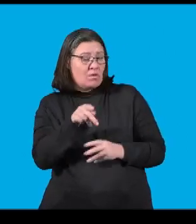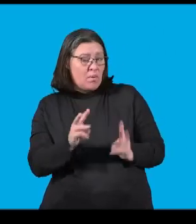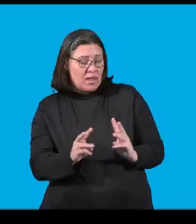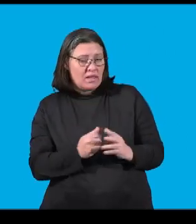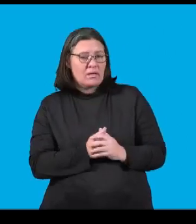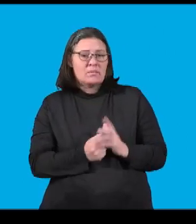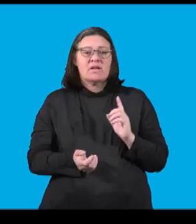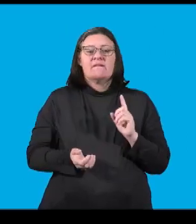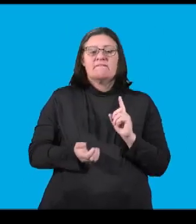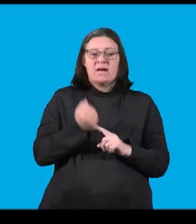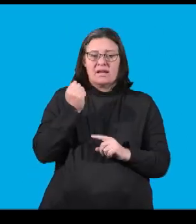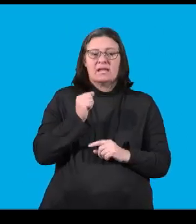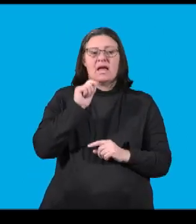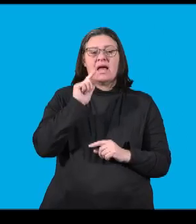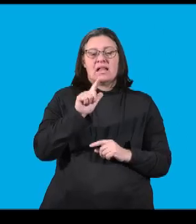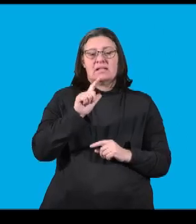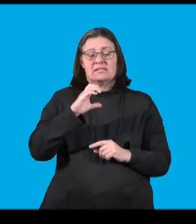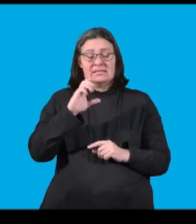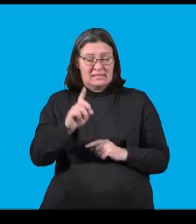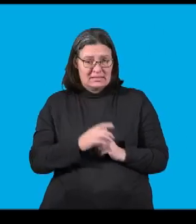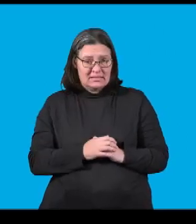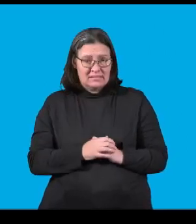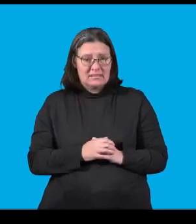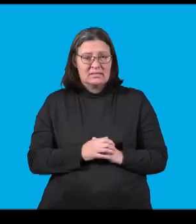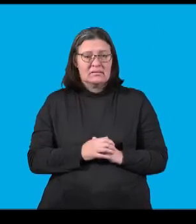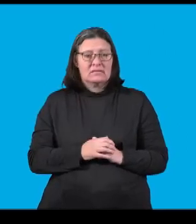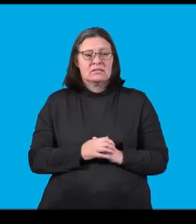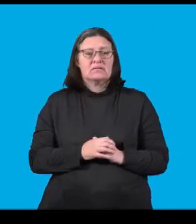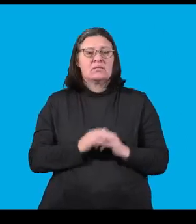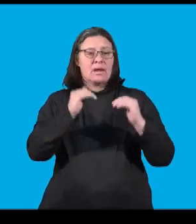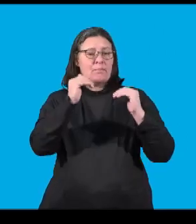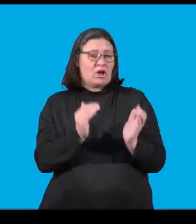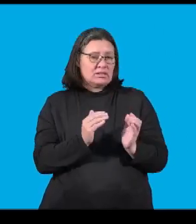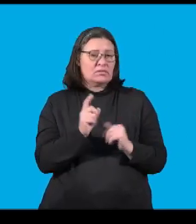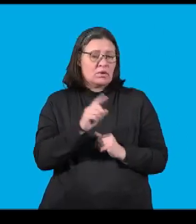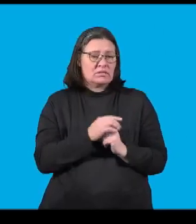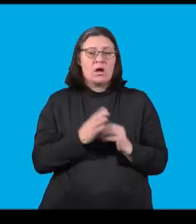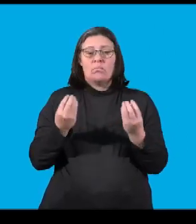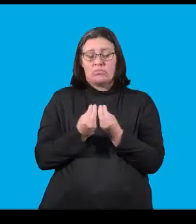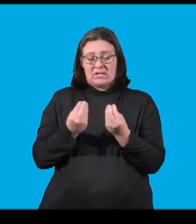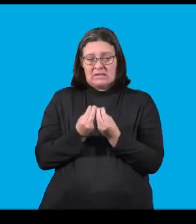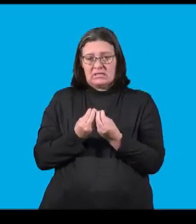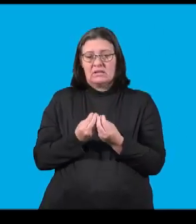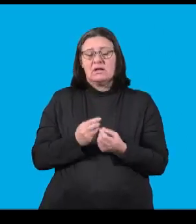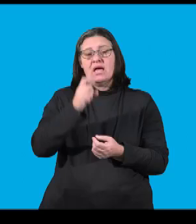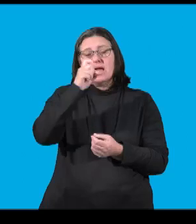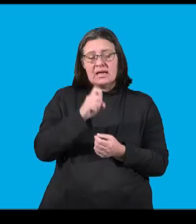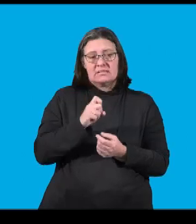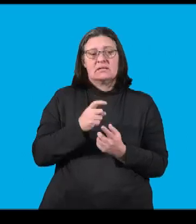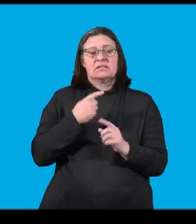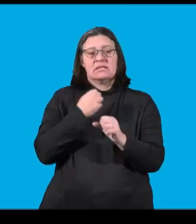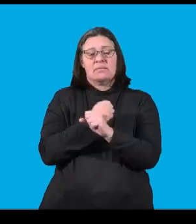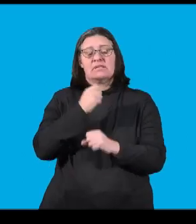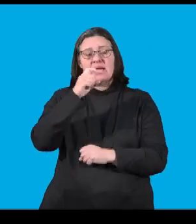in this form? We have to find the LCD. LCD here is in brackets is going to be the product of x times x